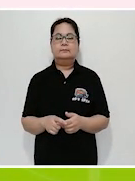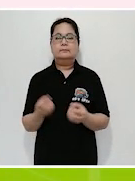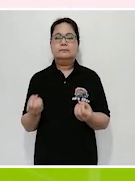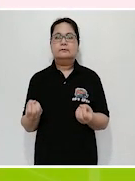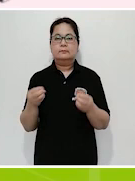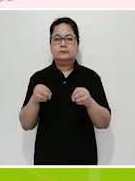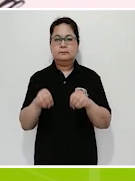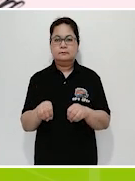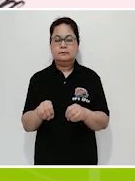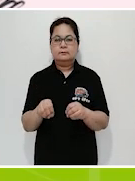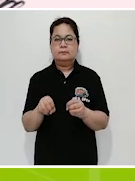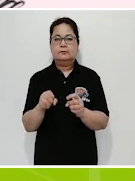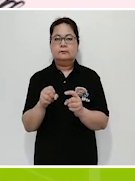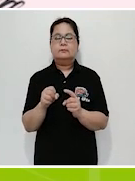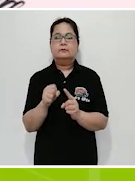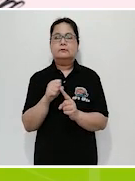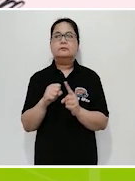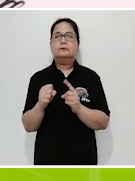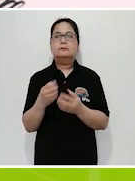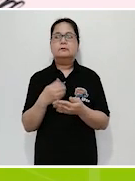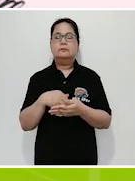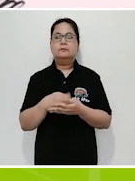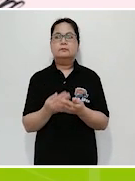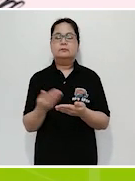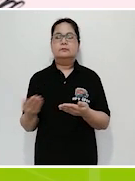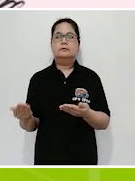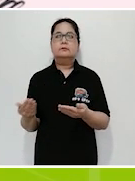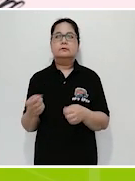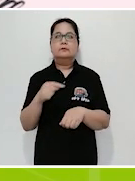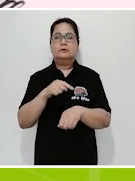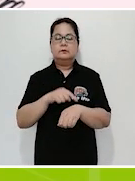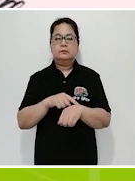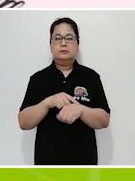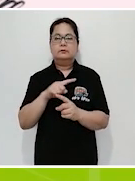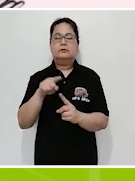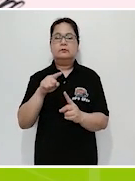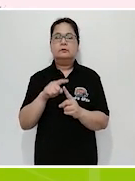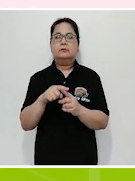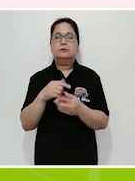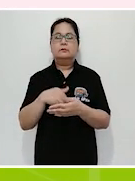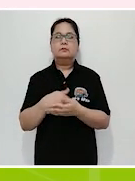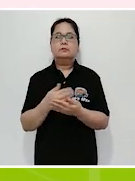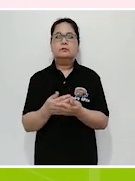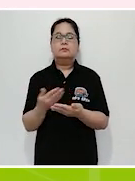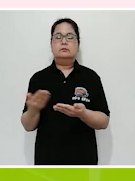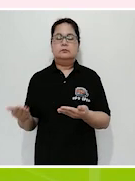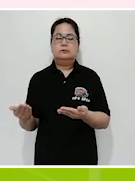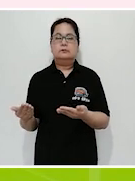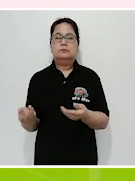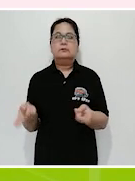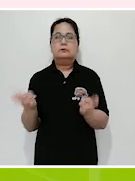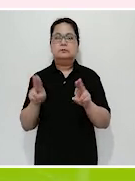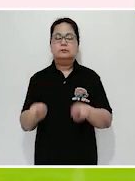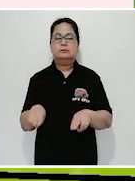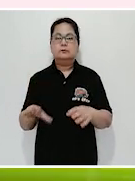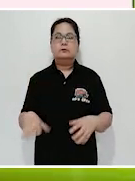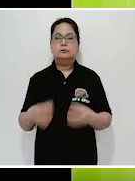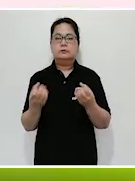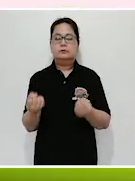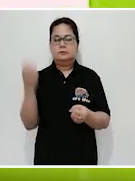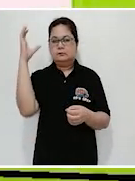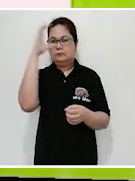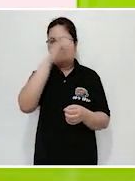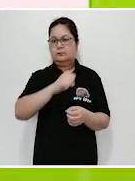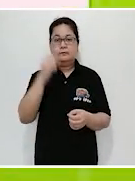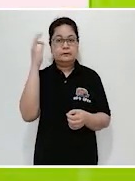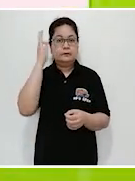An occurrence is an instance of something or time when something happens. How to